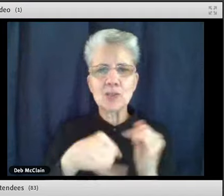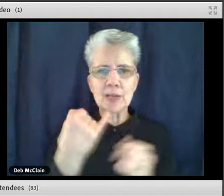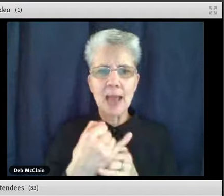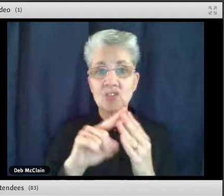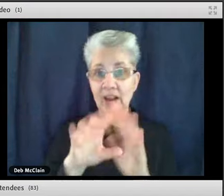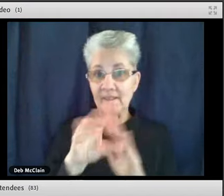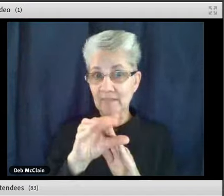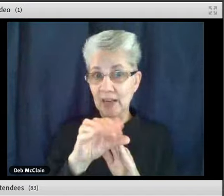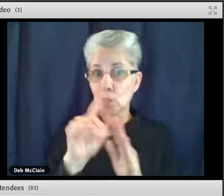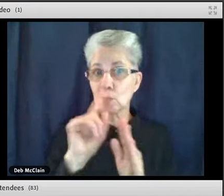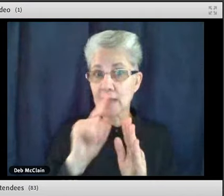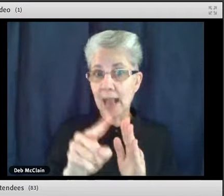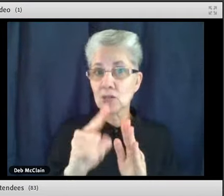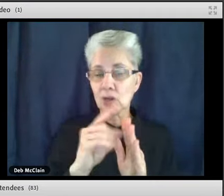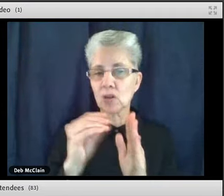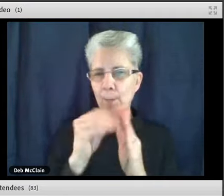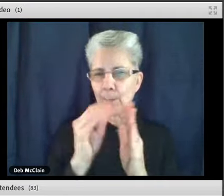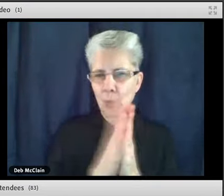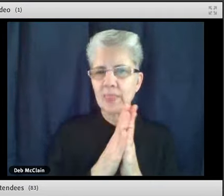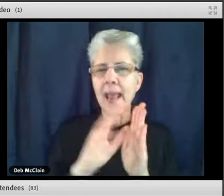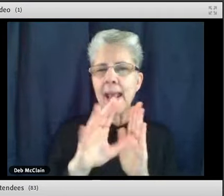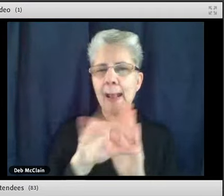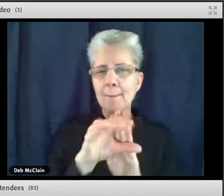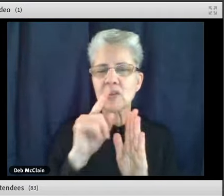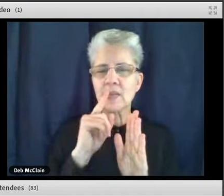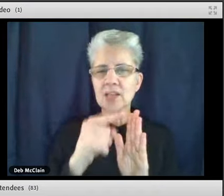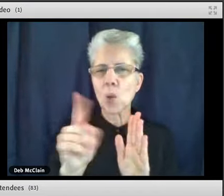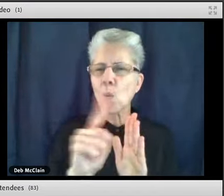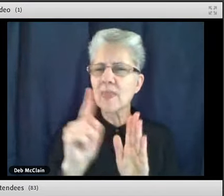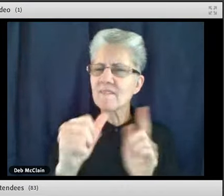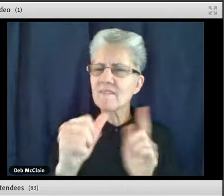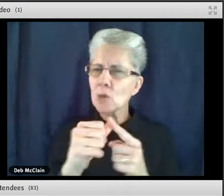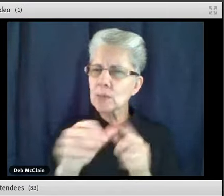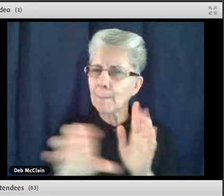that you can do. So you can see that there is no bear in this video.